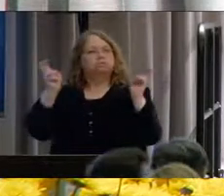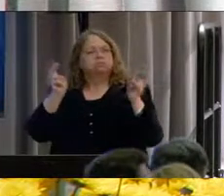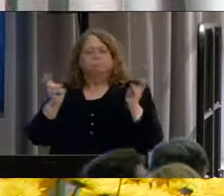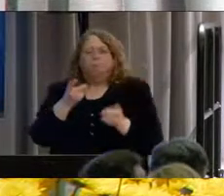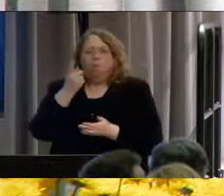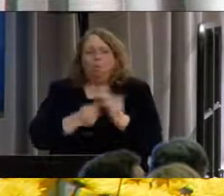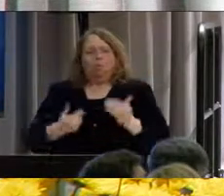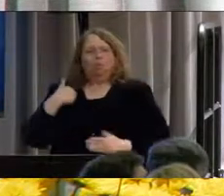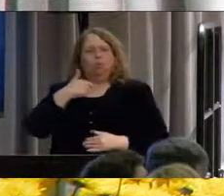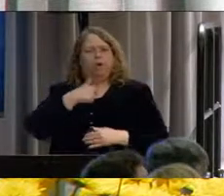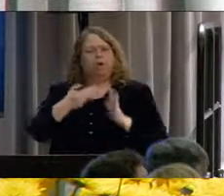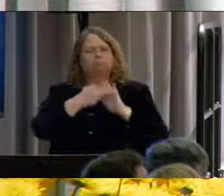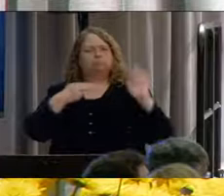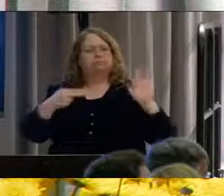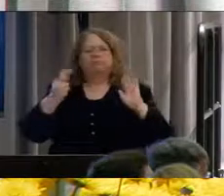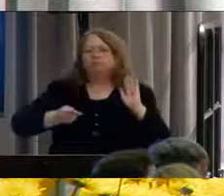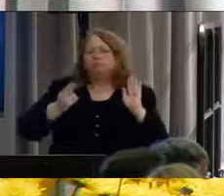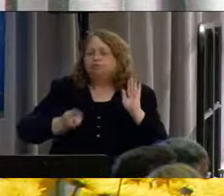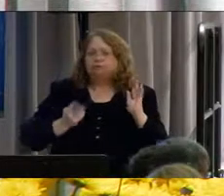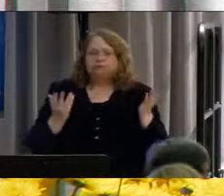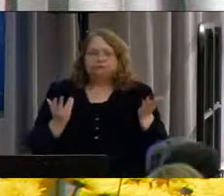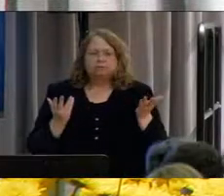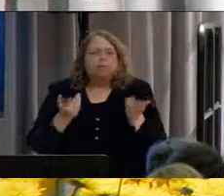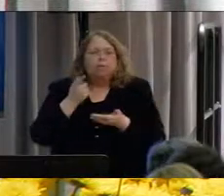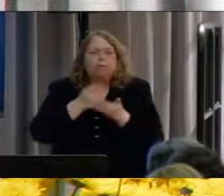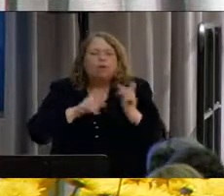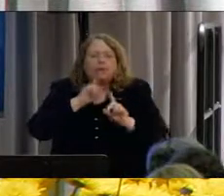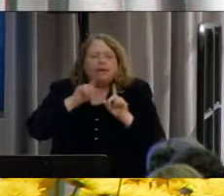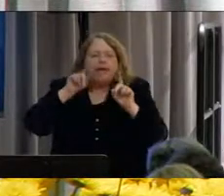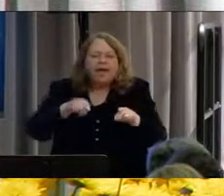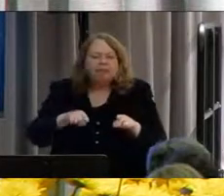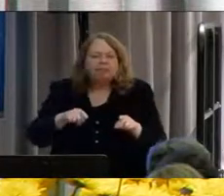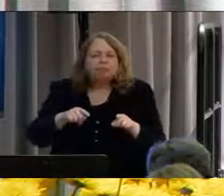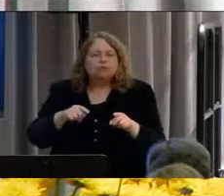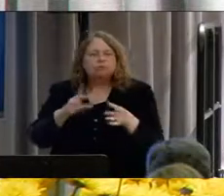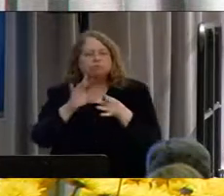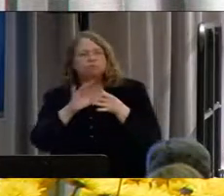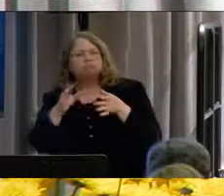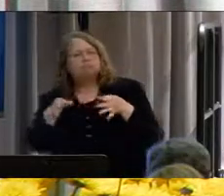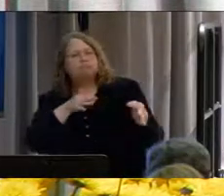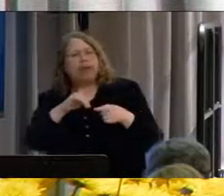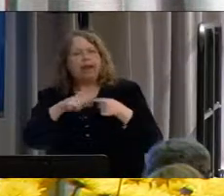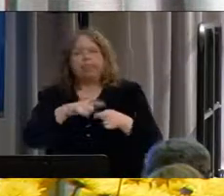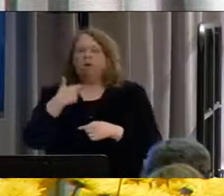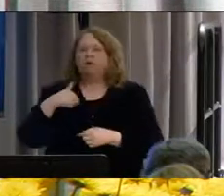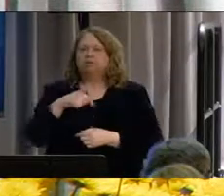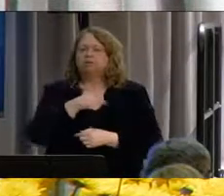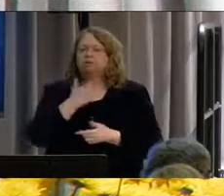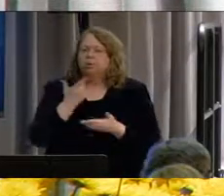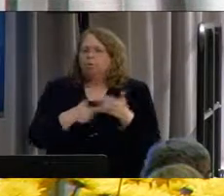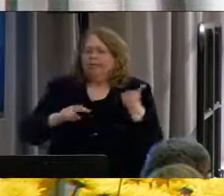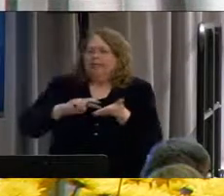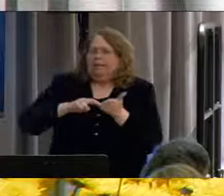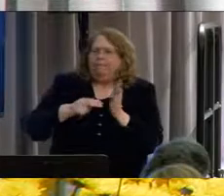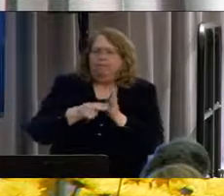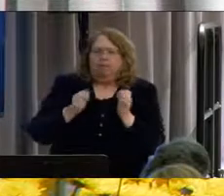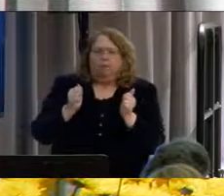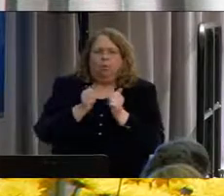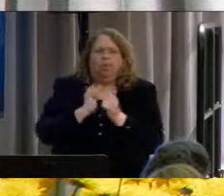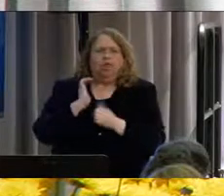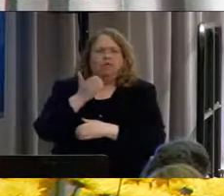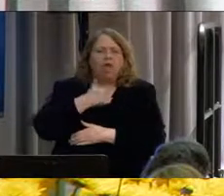history. And what do the answers to all these questions say about us, and what do they mean about our shared